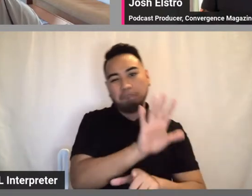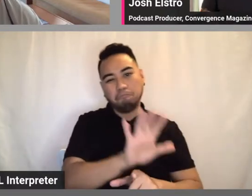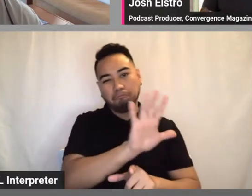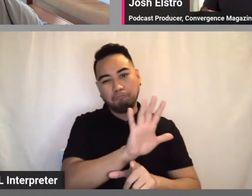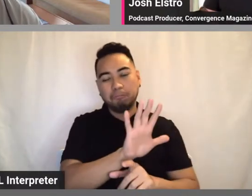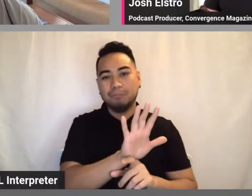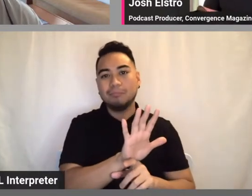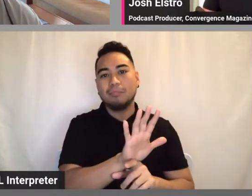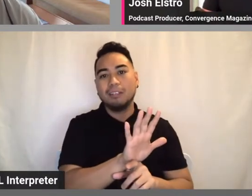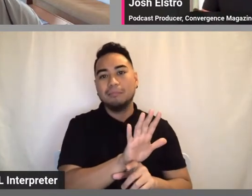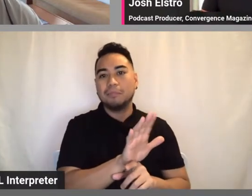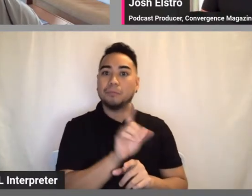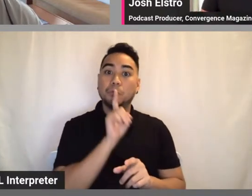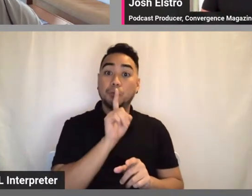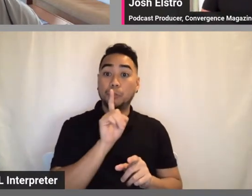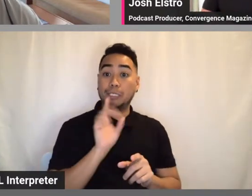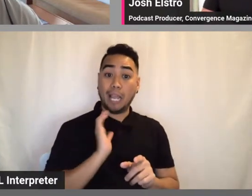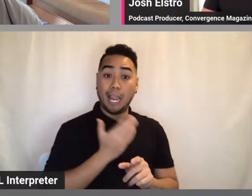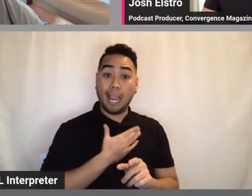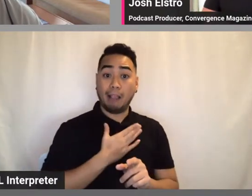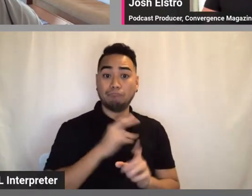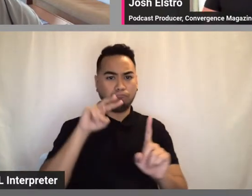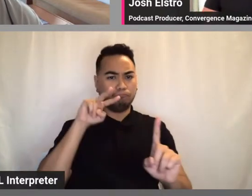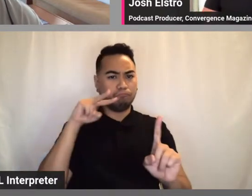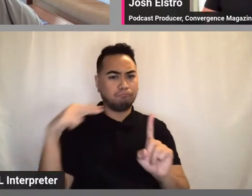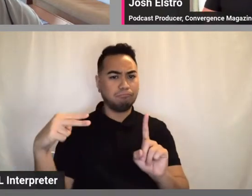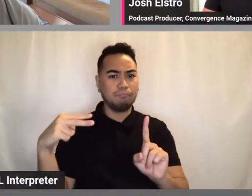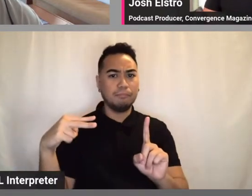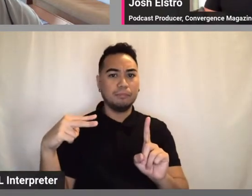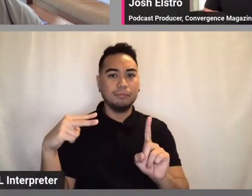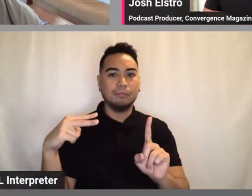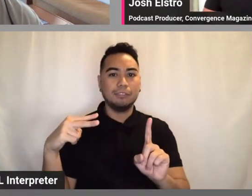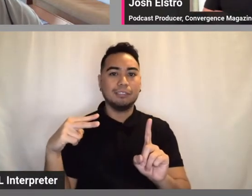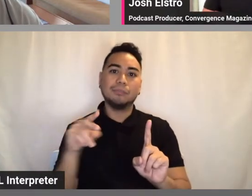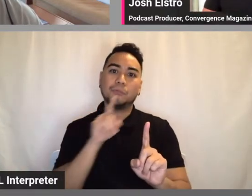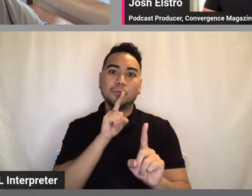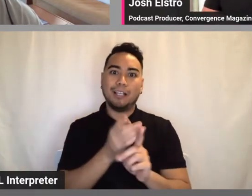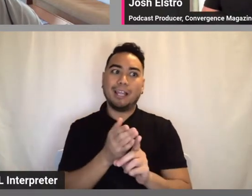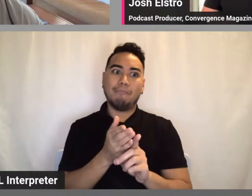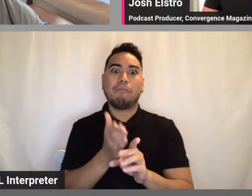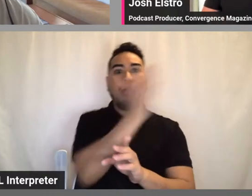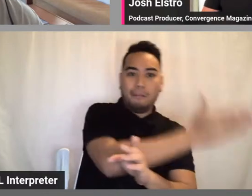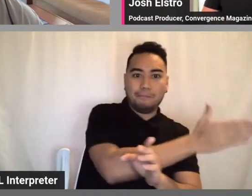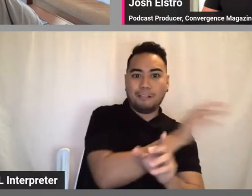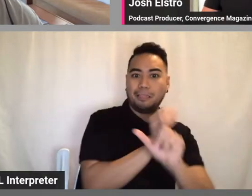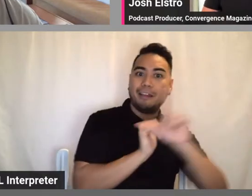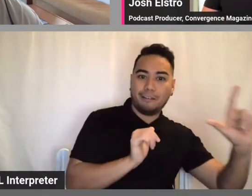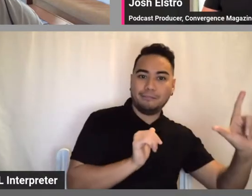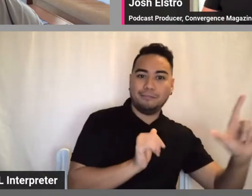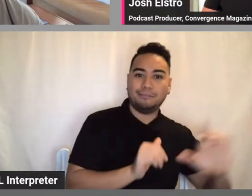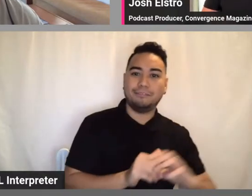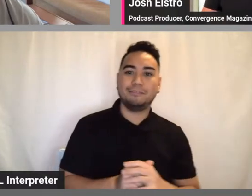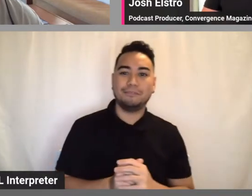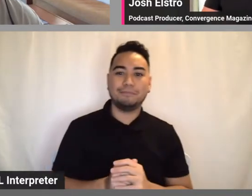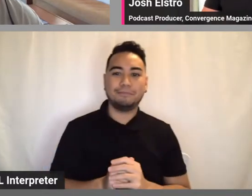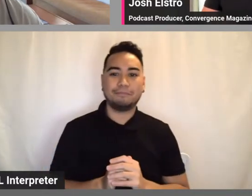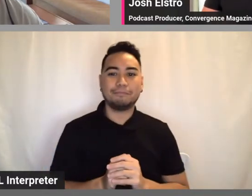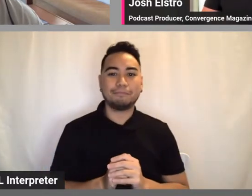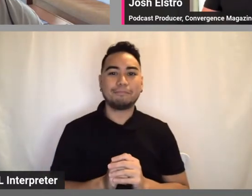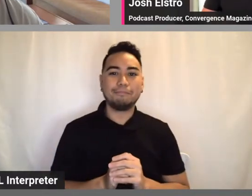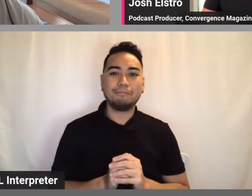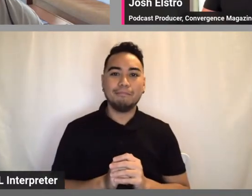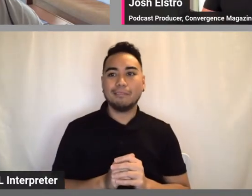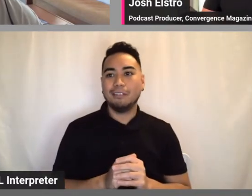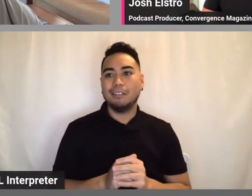I ideologically always was, I think, a lot further left than that. And, you know, there was some like